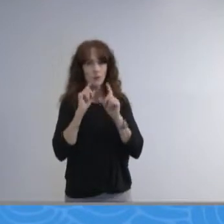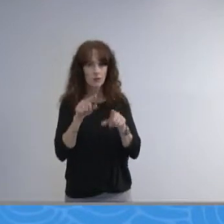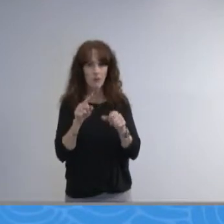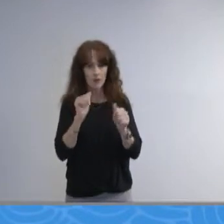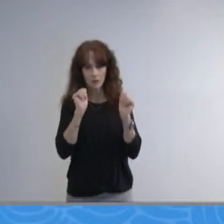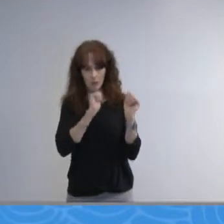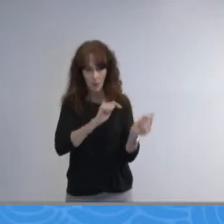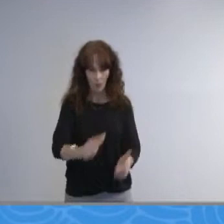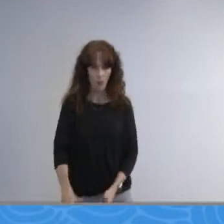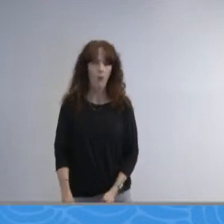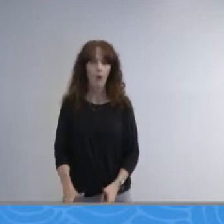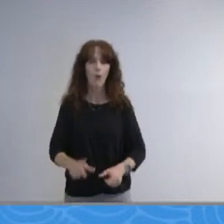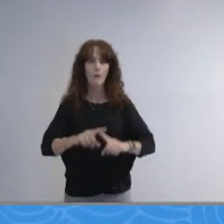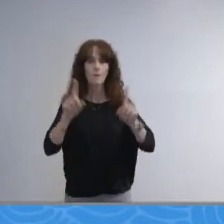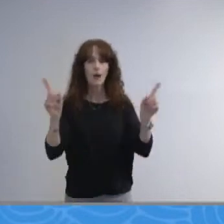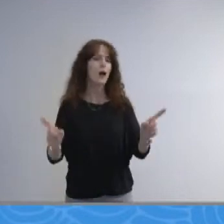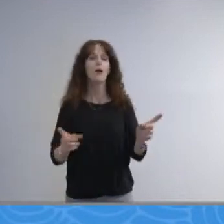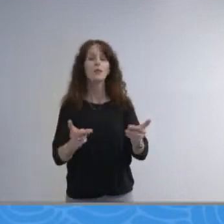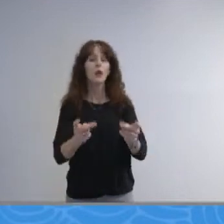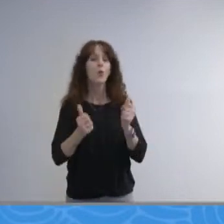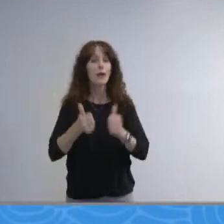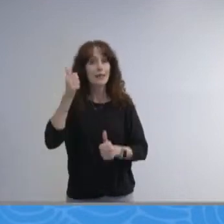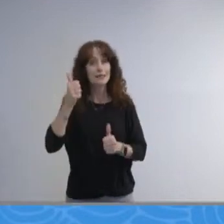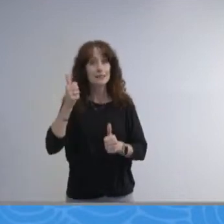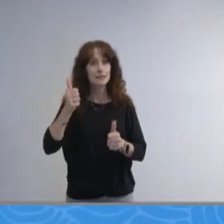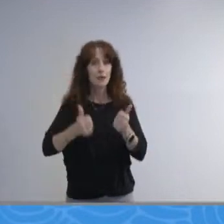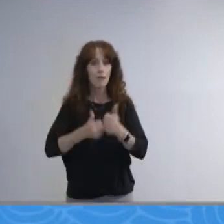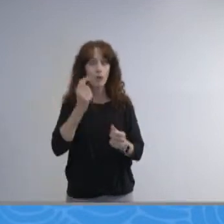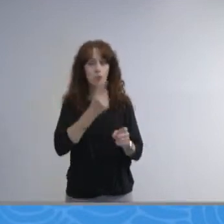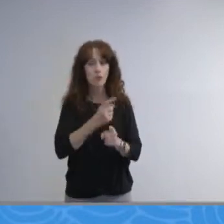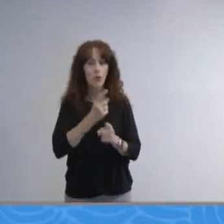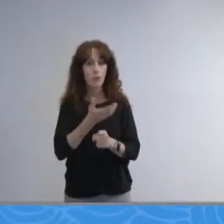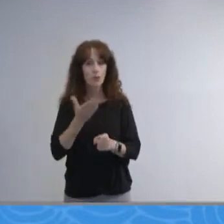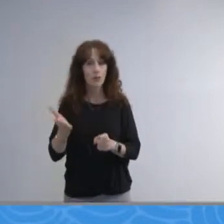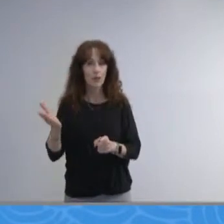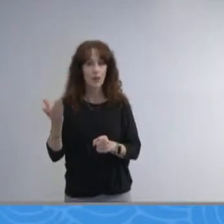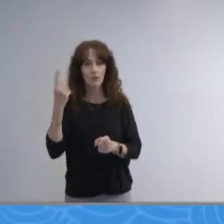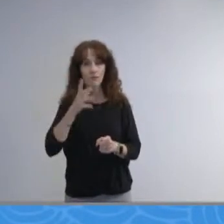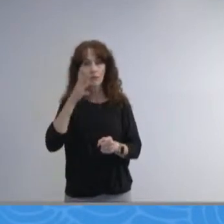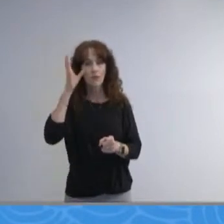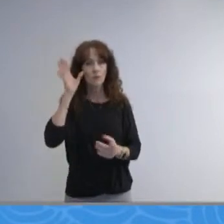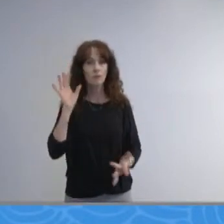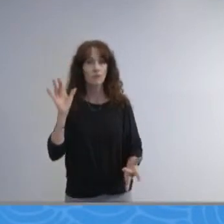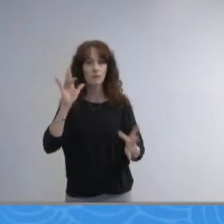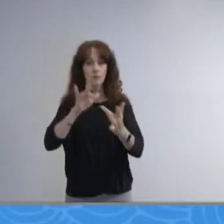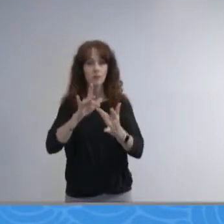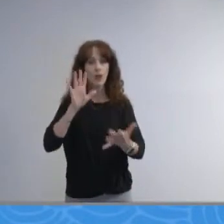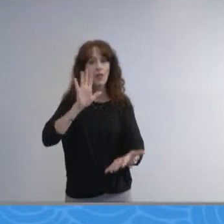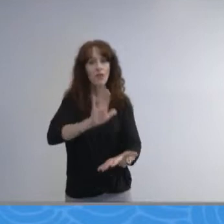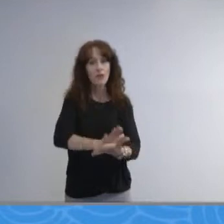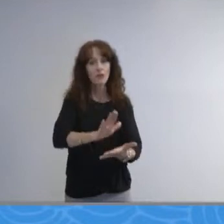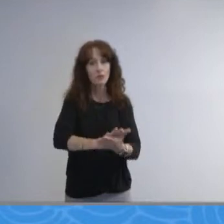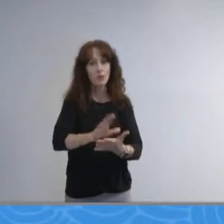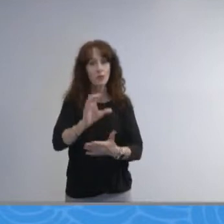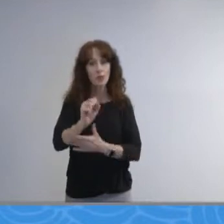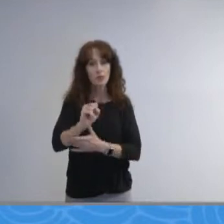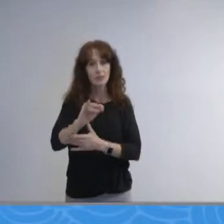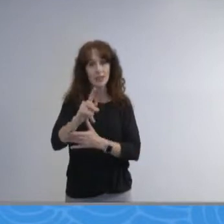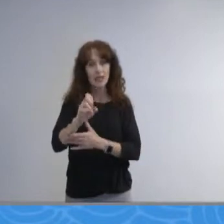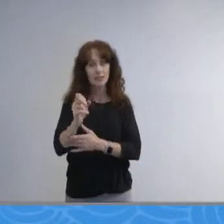to everybody. But the quickest, most appropriate thing would be for the parent to reach out to their school site,